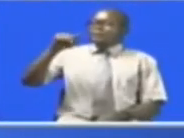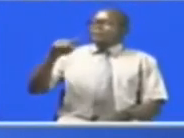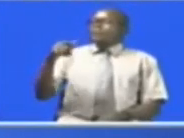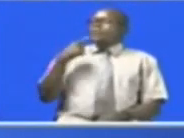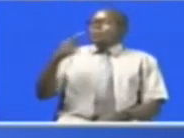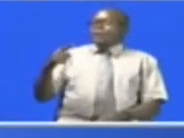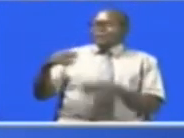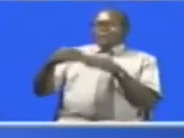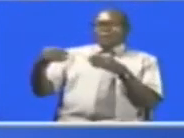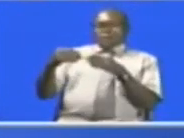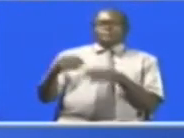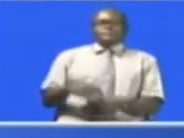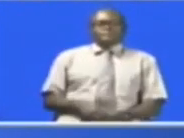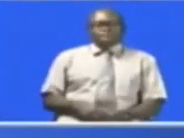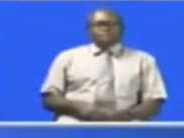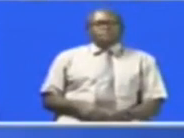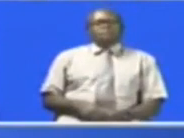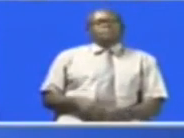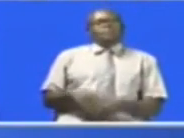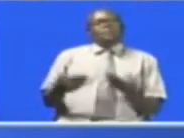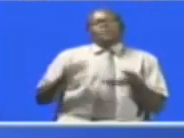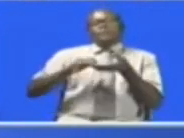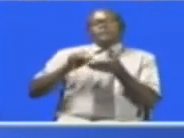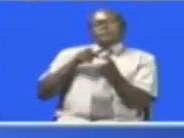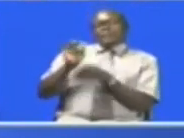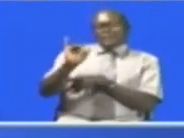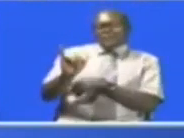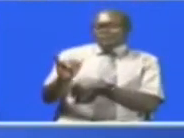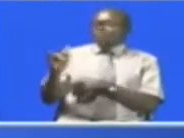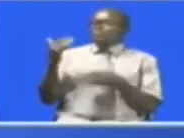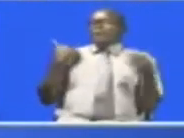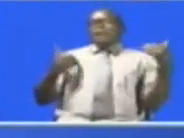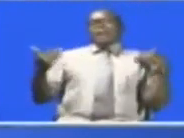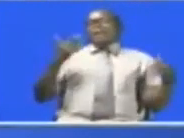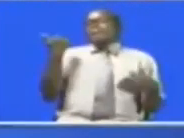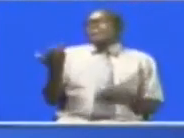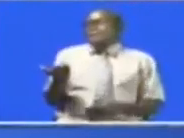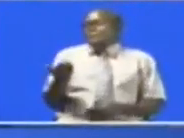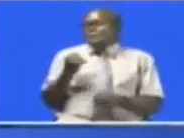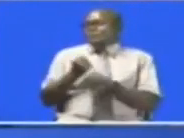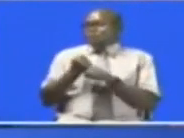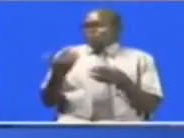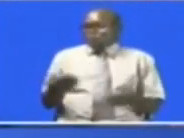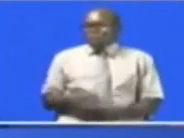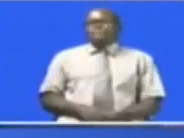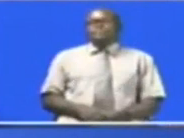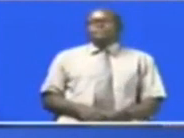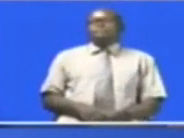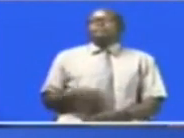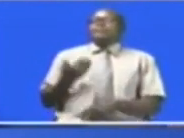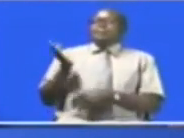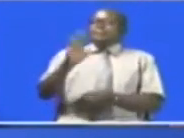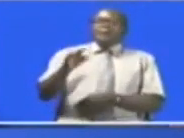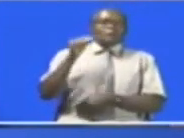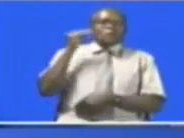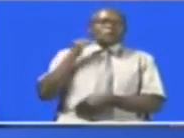be a federation. All right. And then I was, you know, I got disturbed, and I said, now instead of going